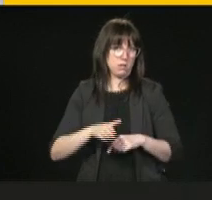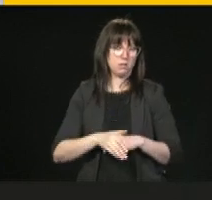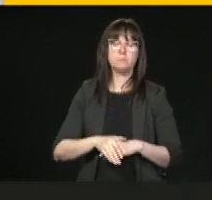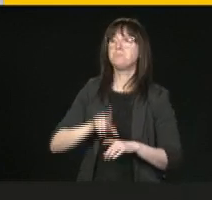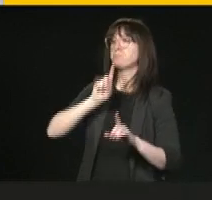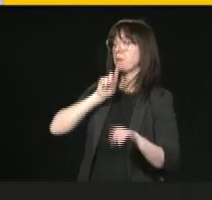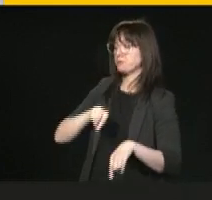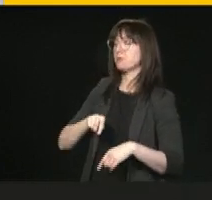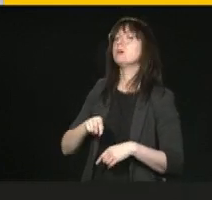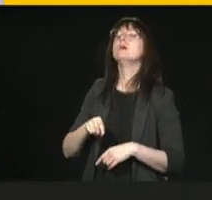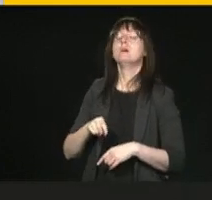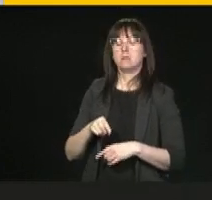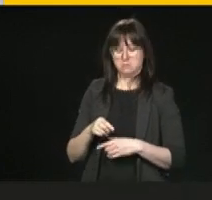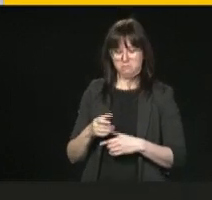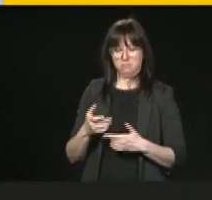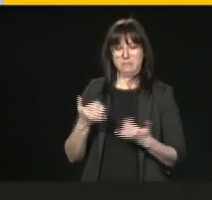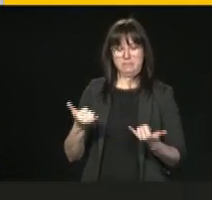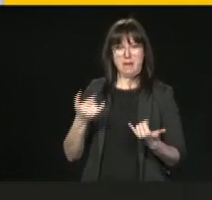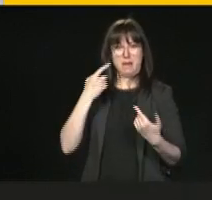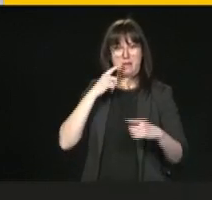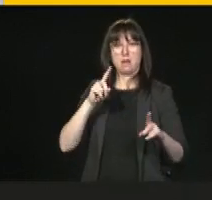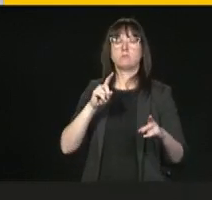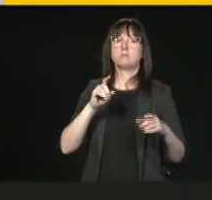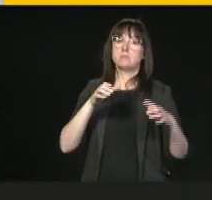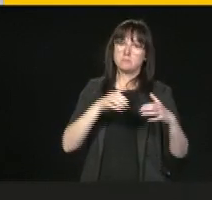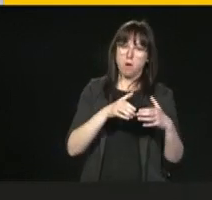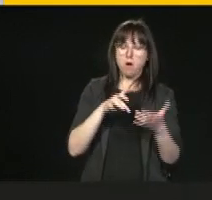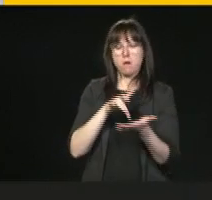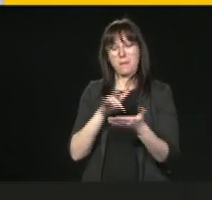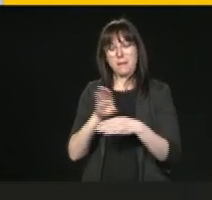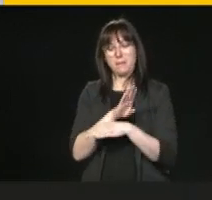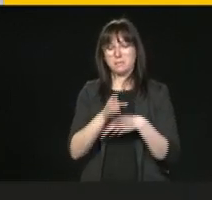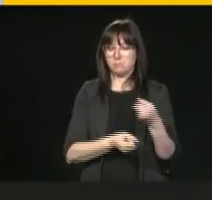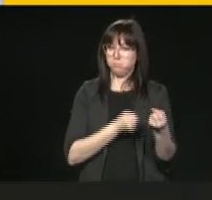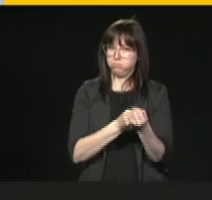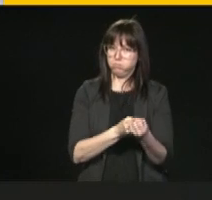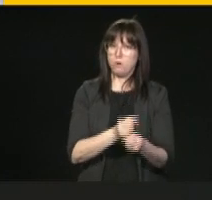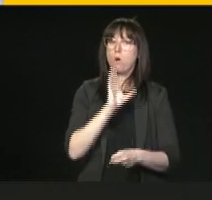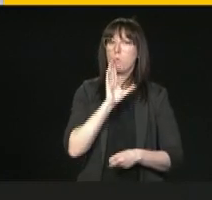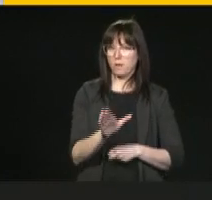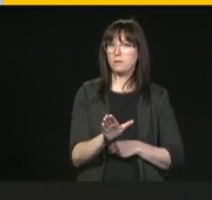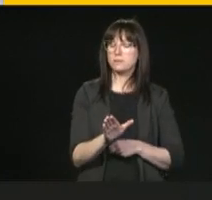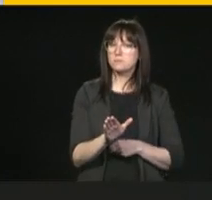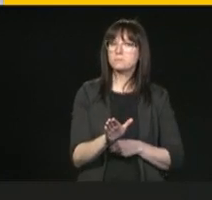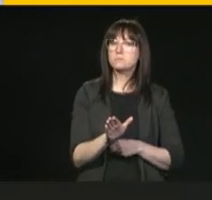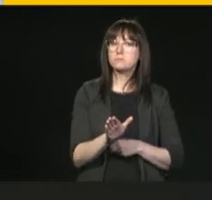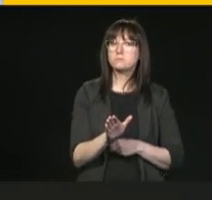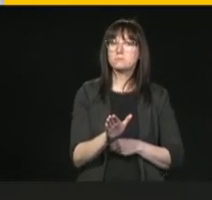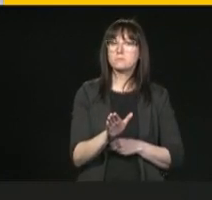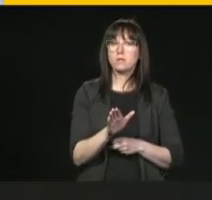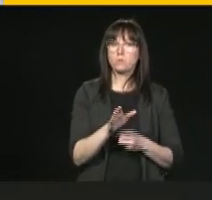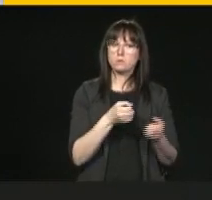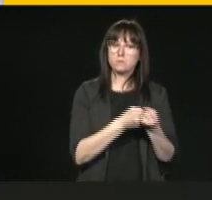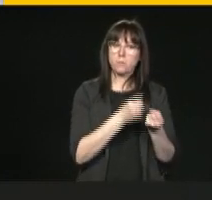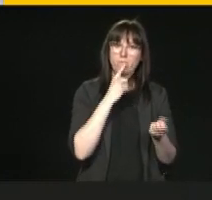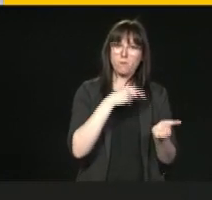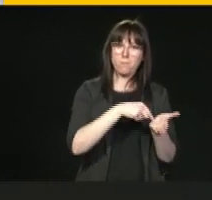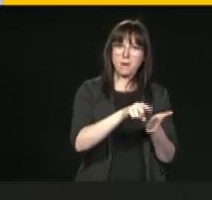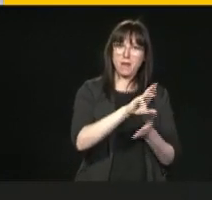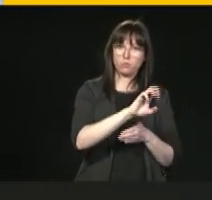announced today that we will be supporting small and medium-sized businesses with payroll support up